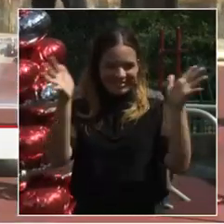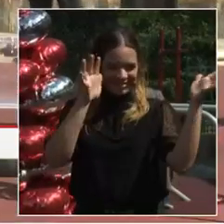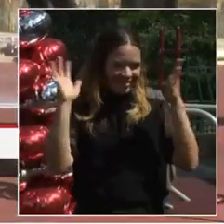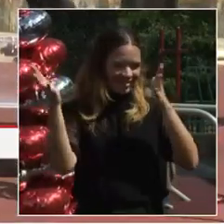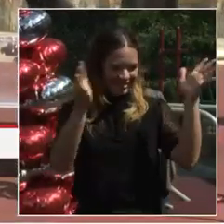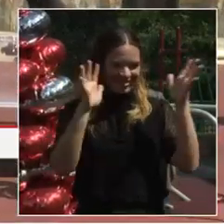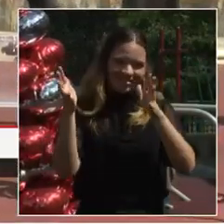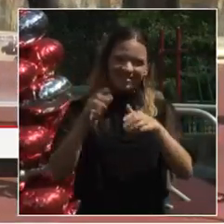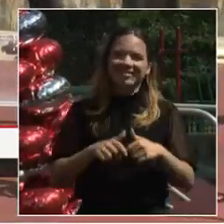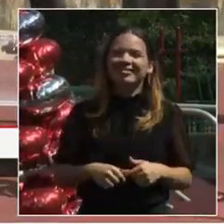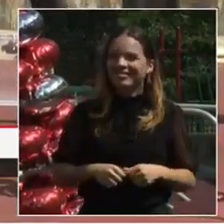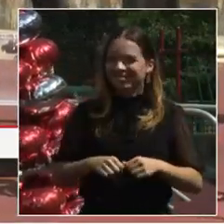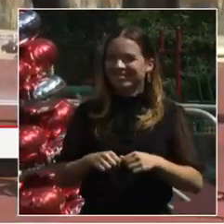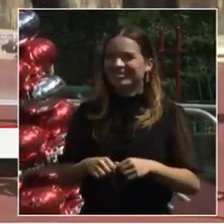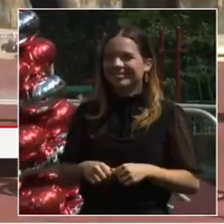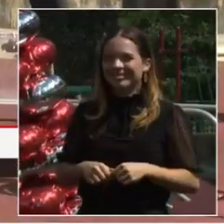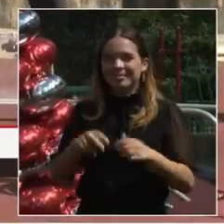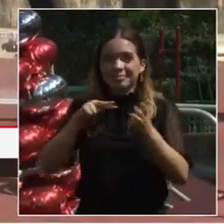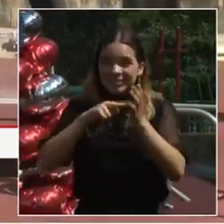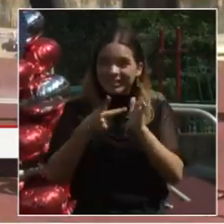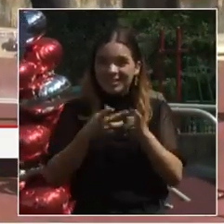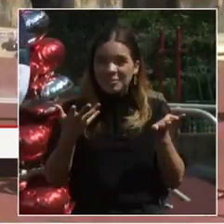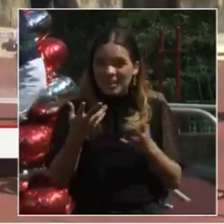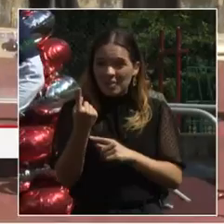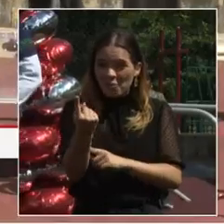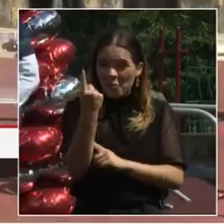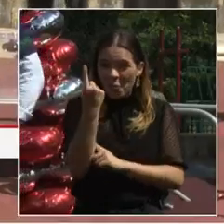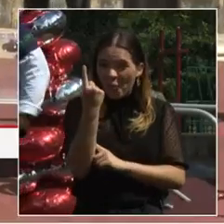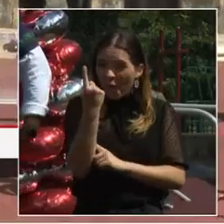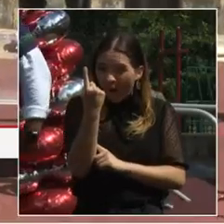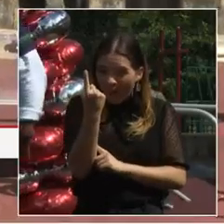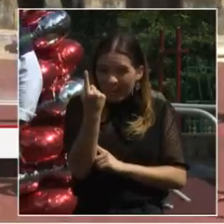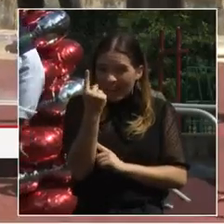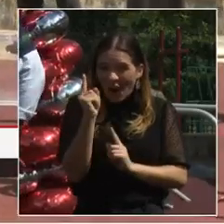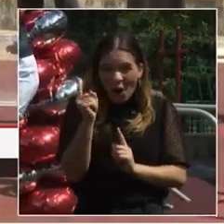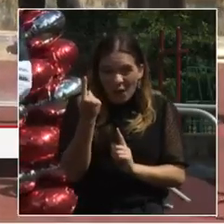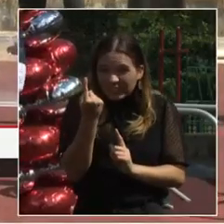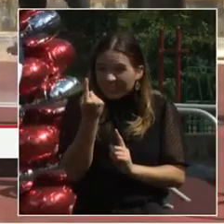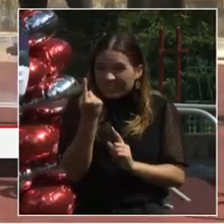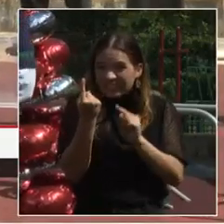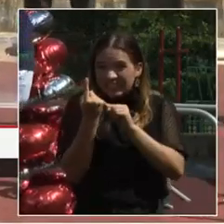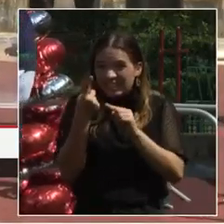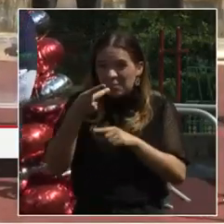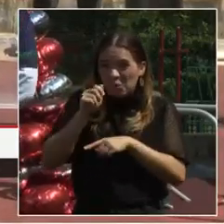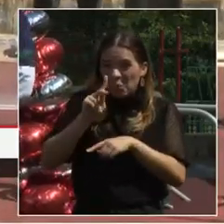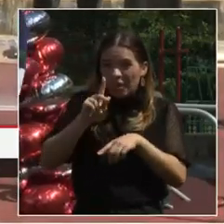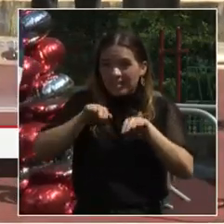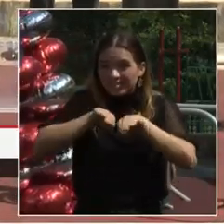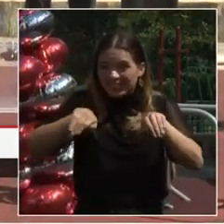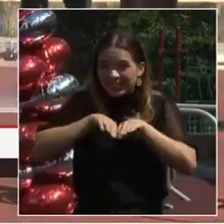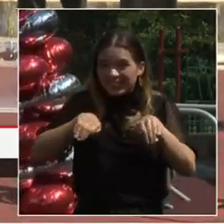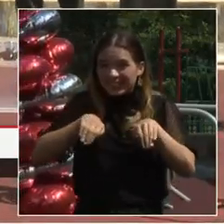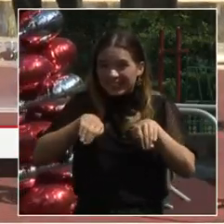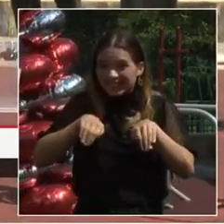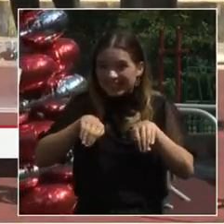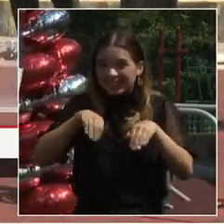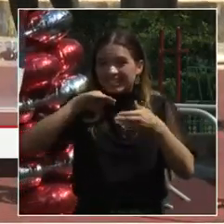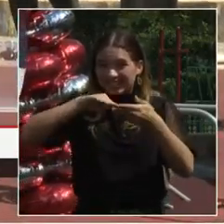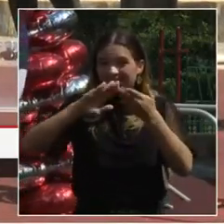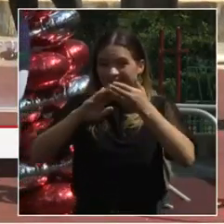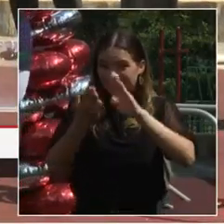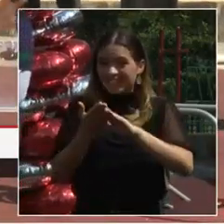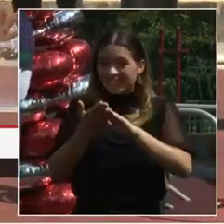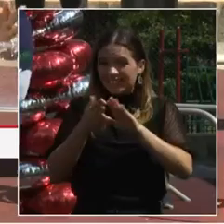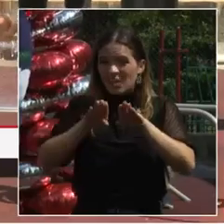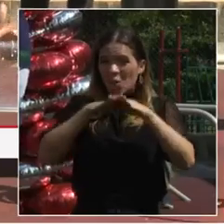And you all, that means we are one of the only DPR pool centers in the city that have a 7-day-a-week. So we're talking about the ability for you